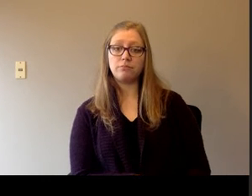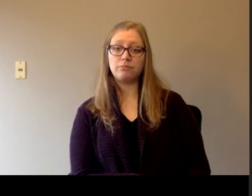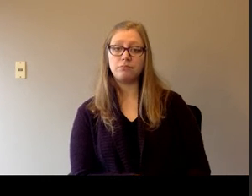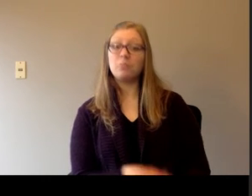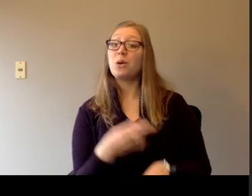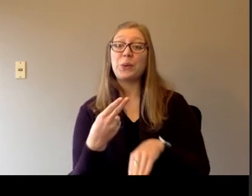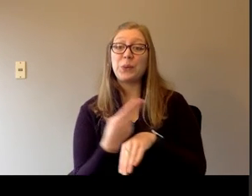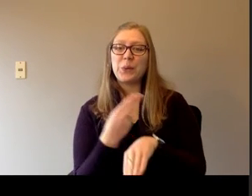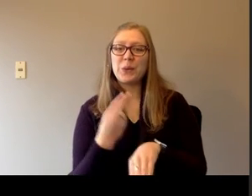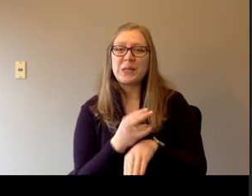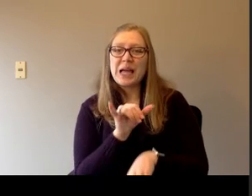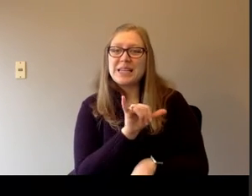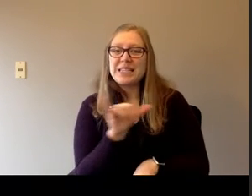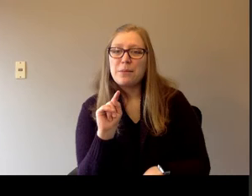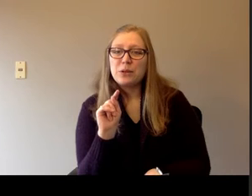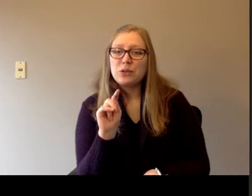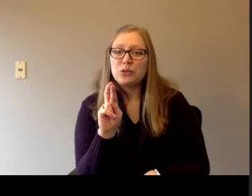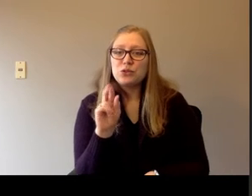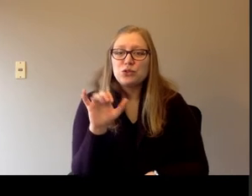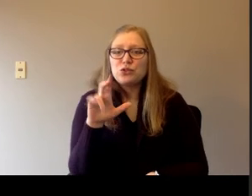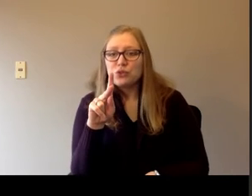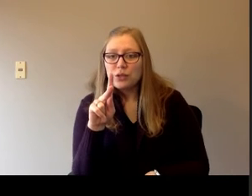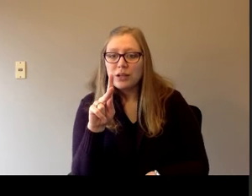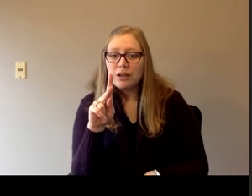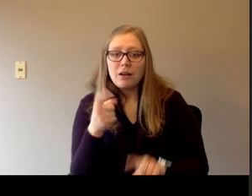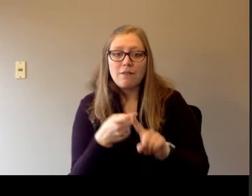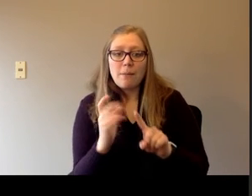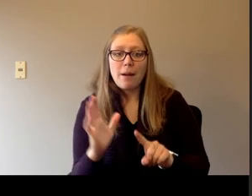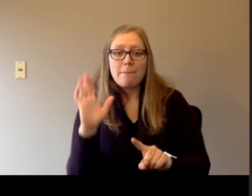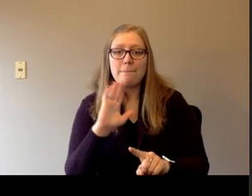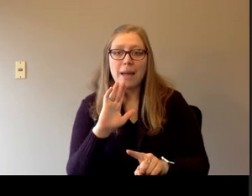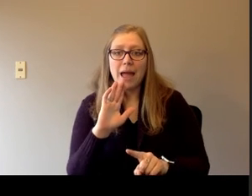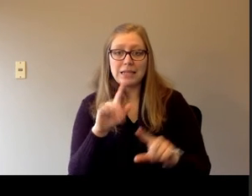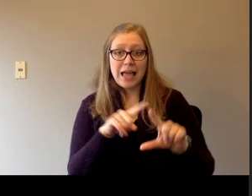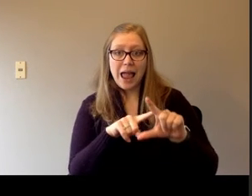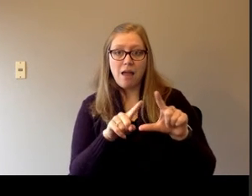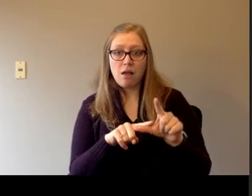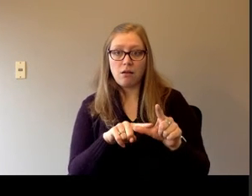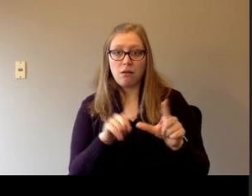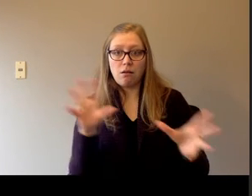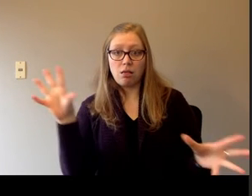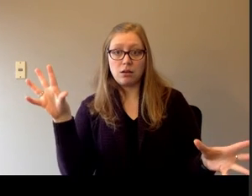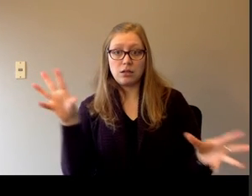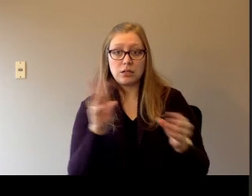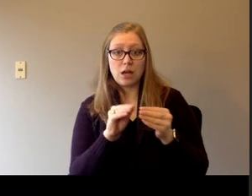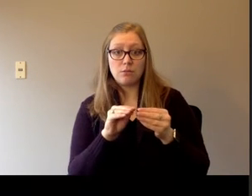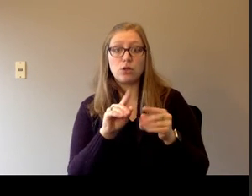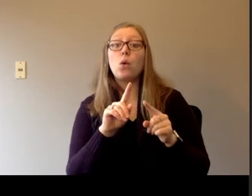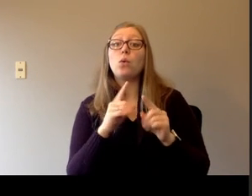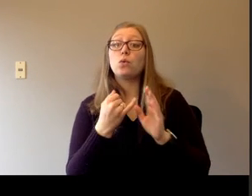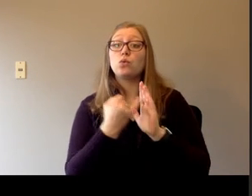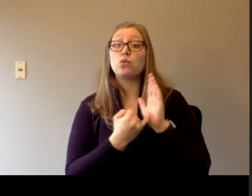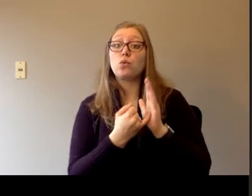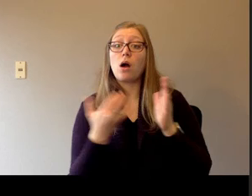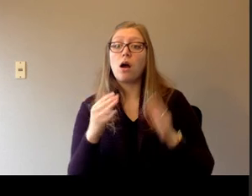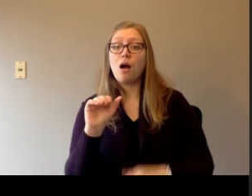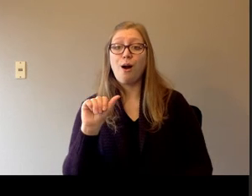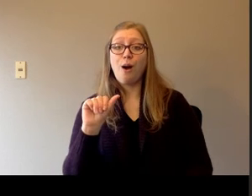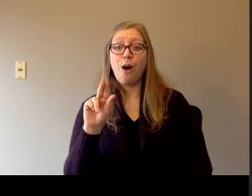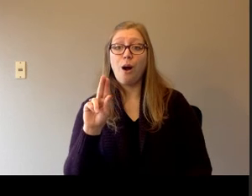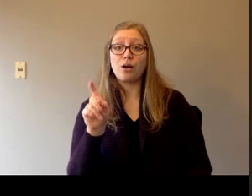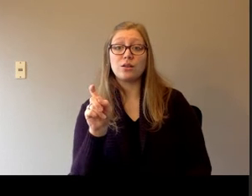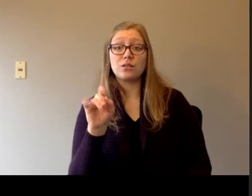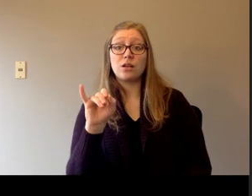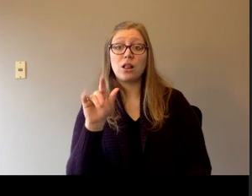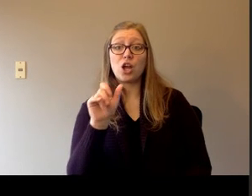that same trick that we used when we were doing the angle sums to draw an auxiliary line. Remember, auxiliary means extra. And